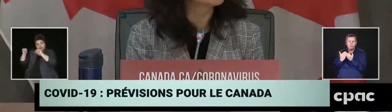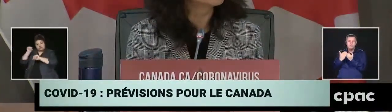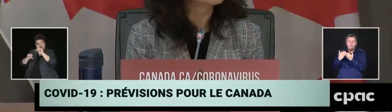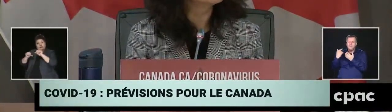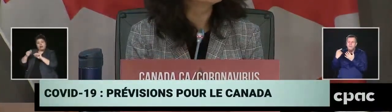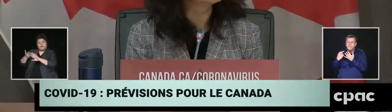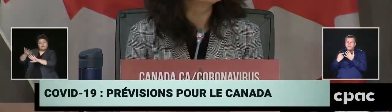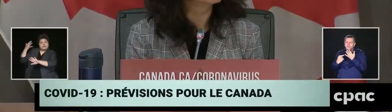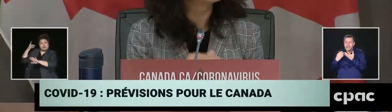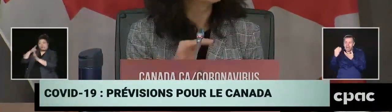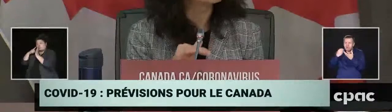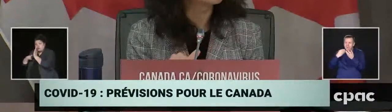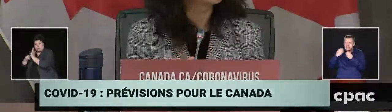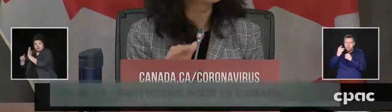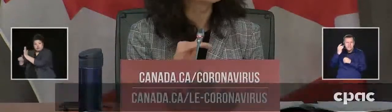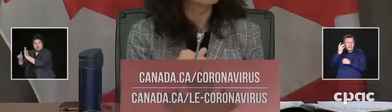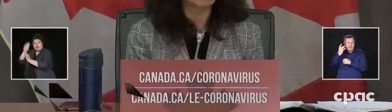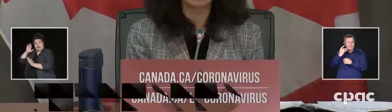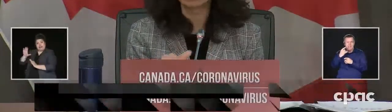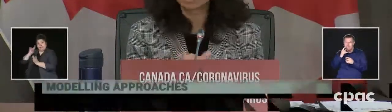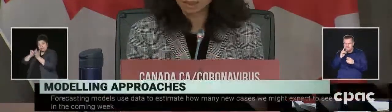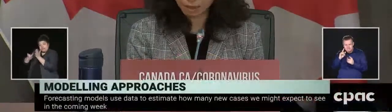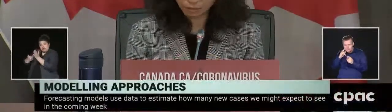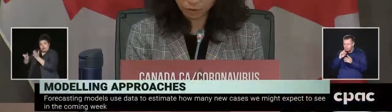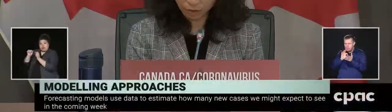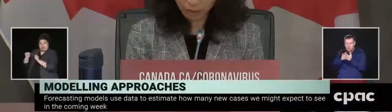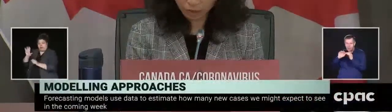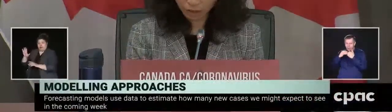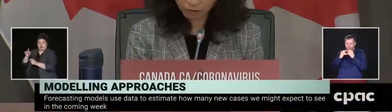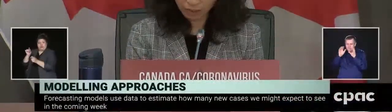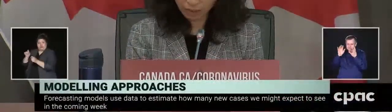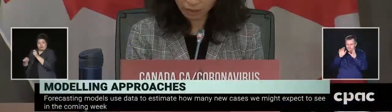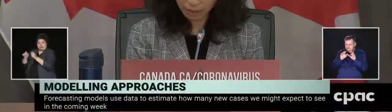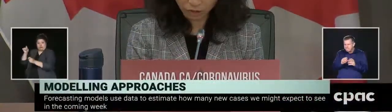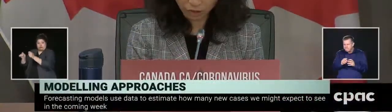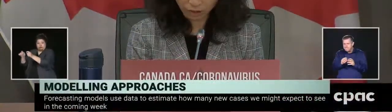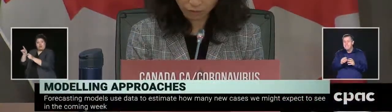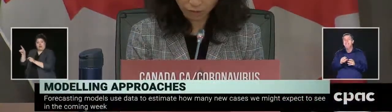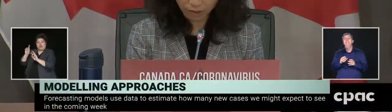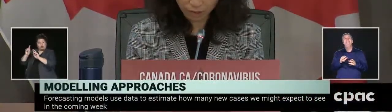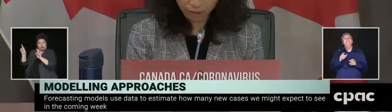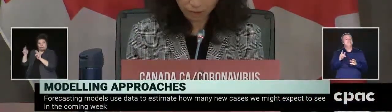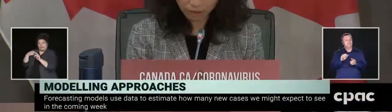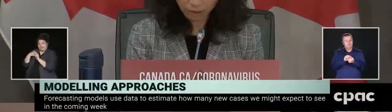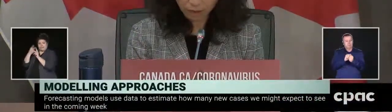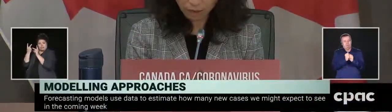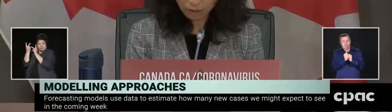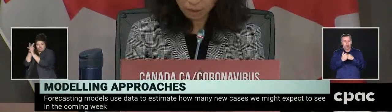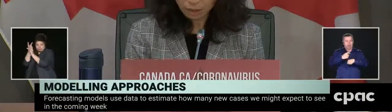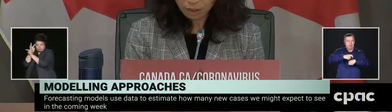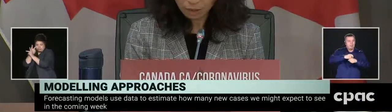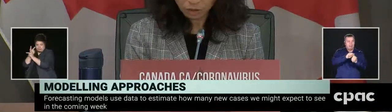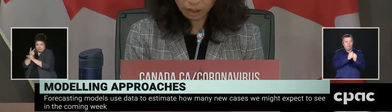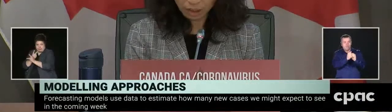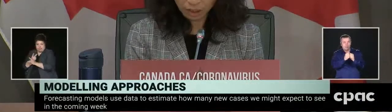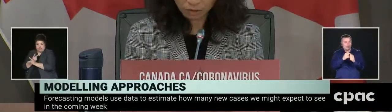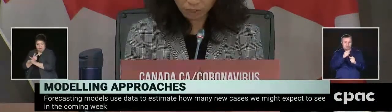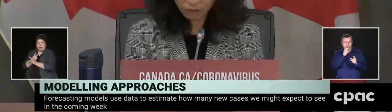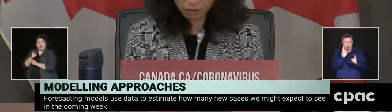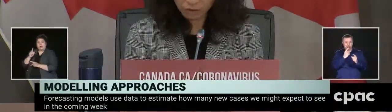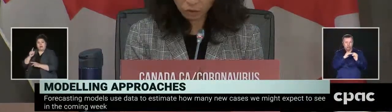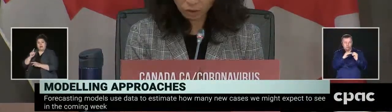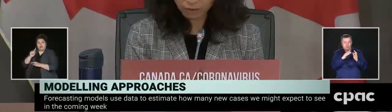over time, to populate the parameters for each of the stages of disease. So